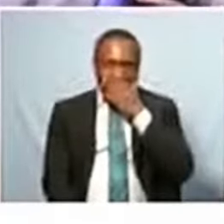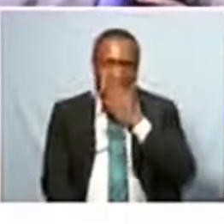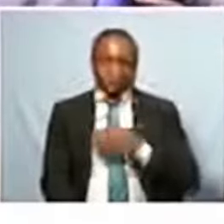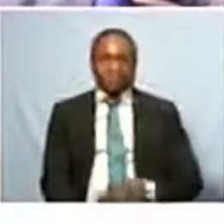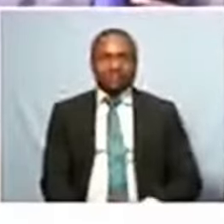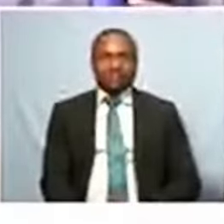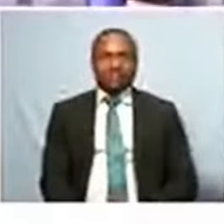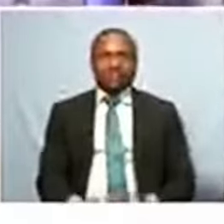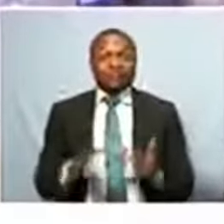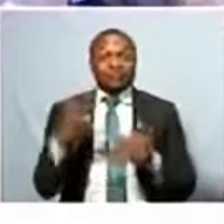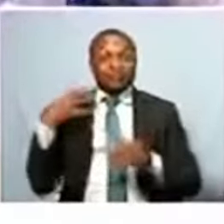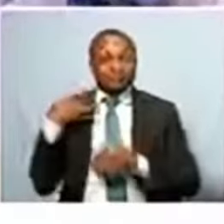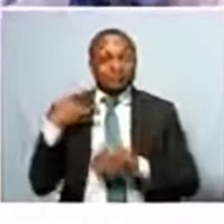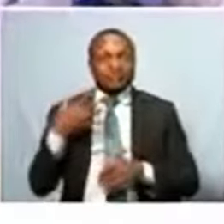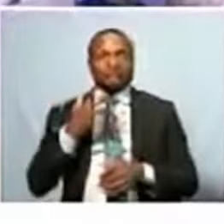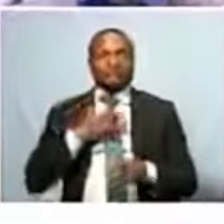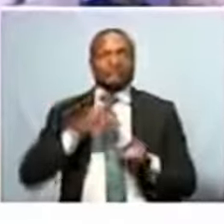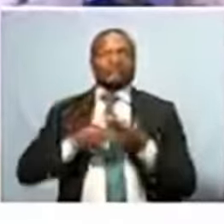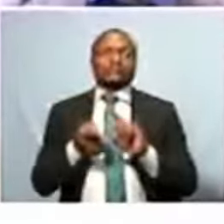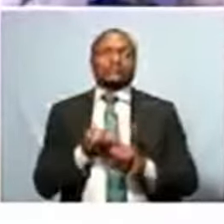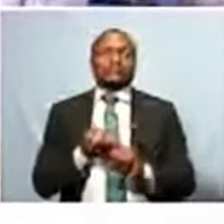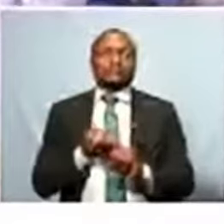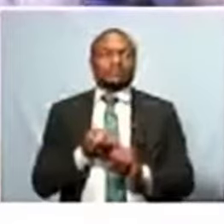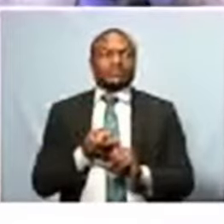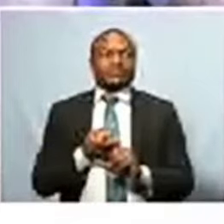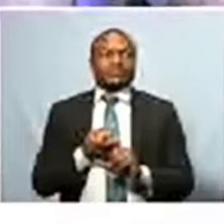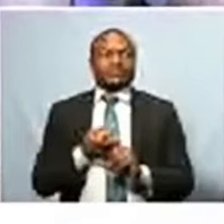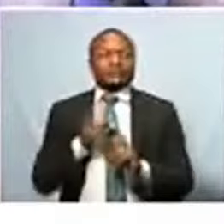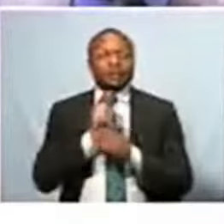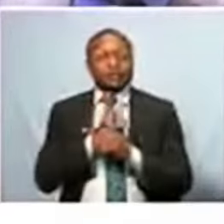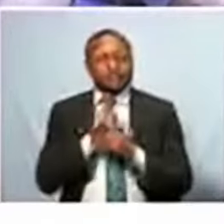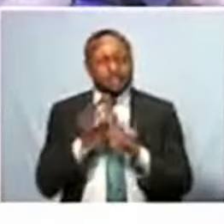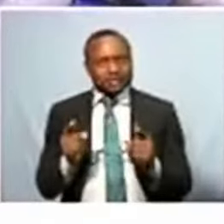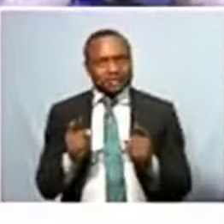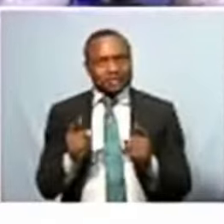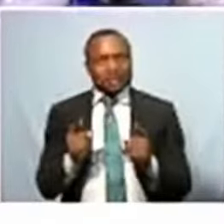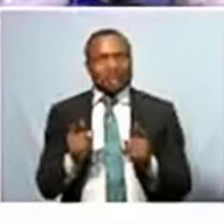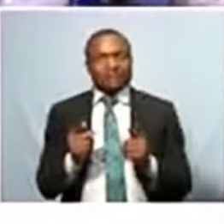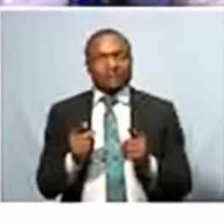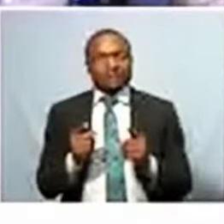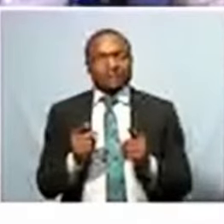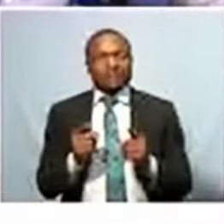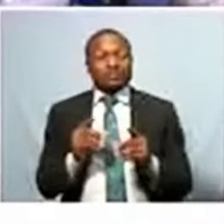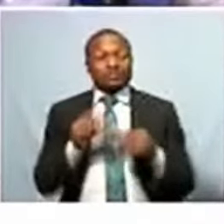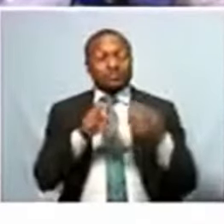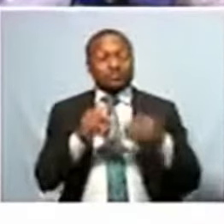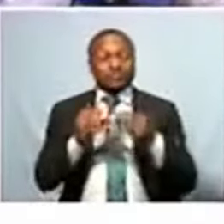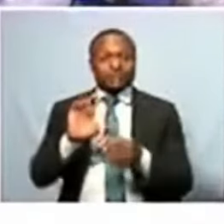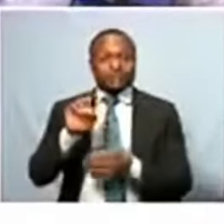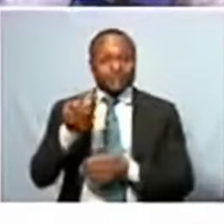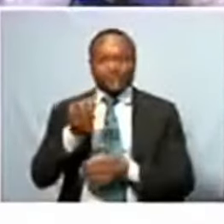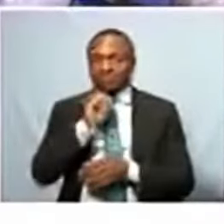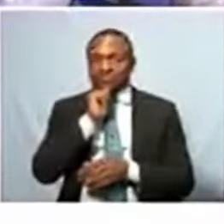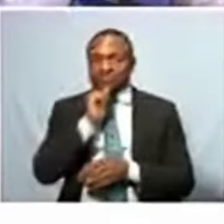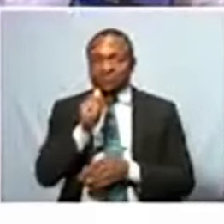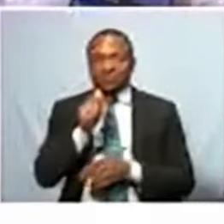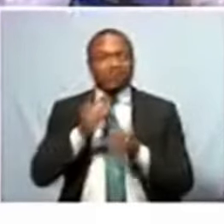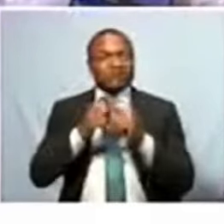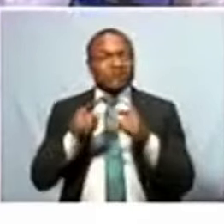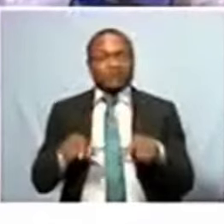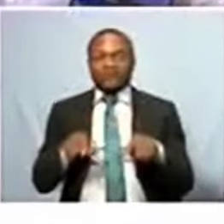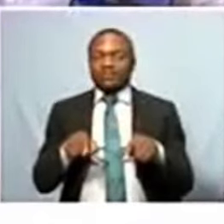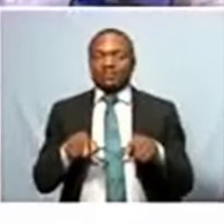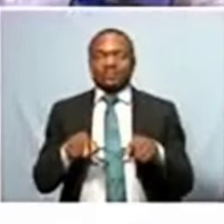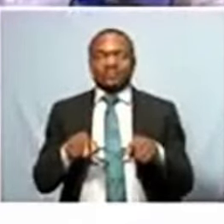I want to remind my colleague that even just mere disbursement of CDF was not being done